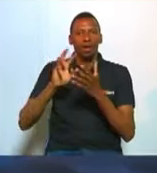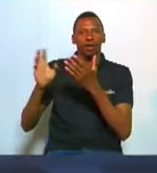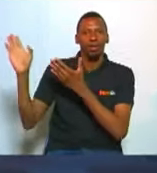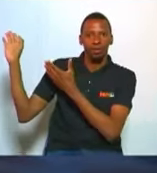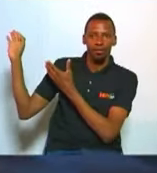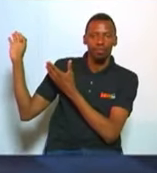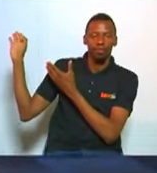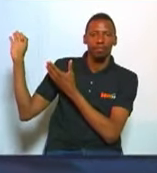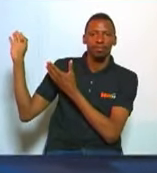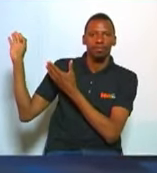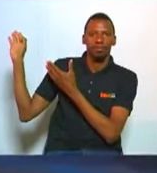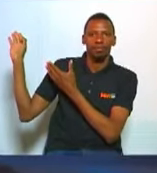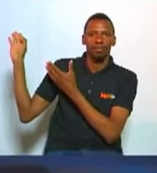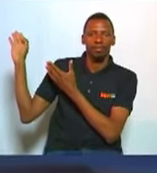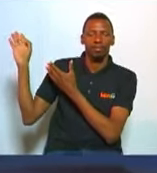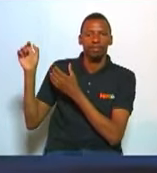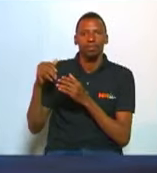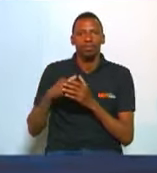Yes.